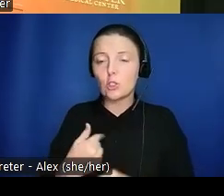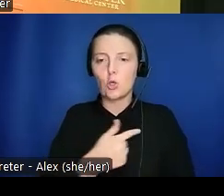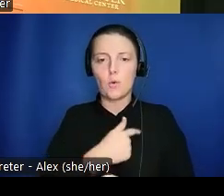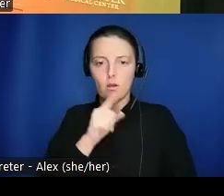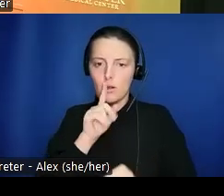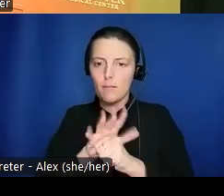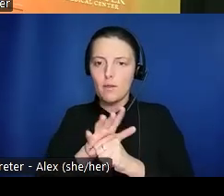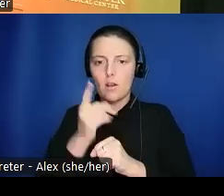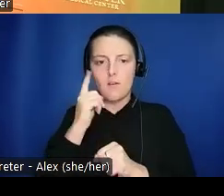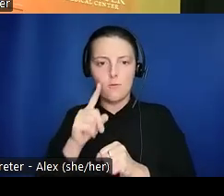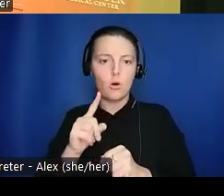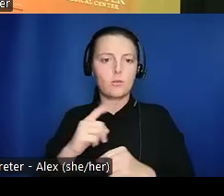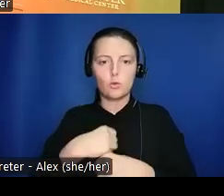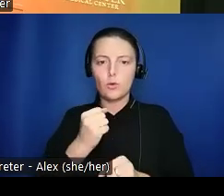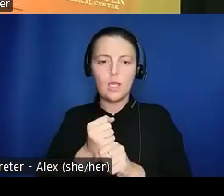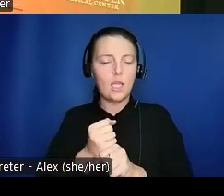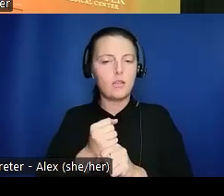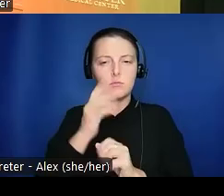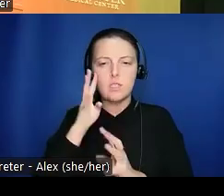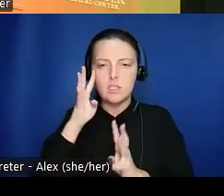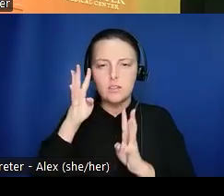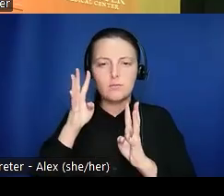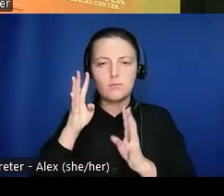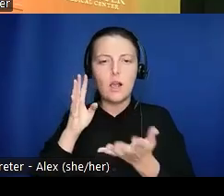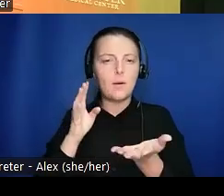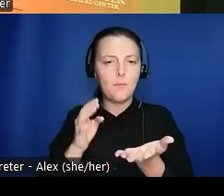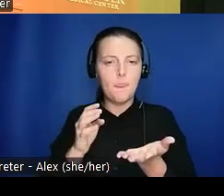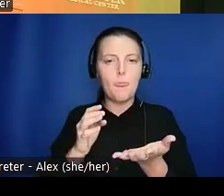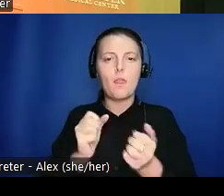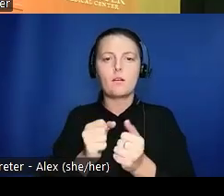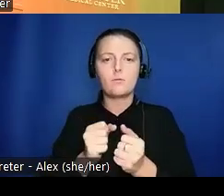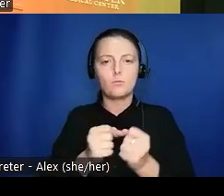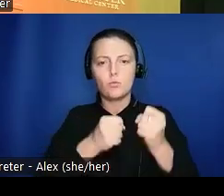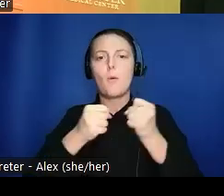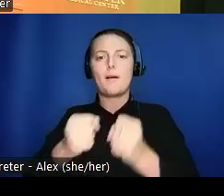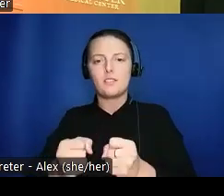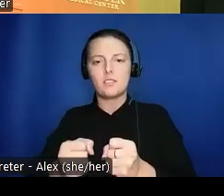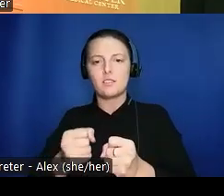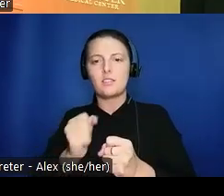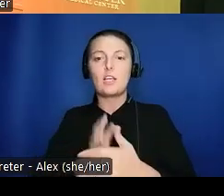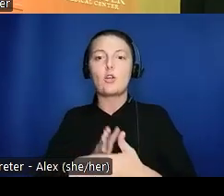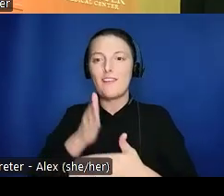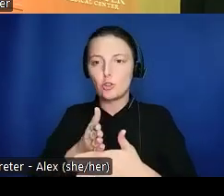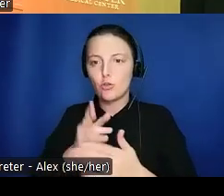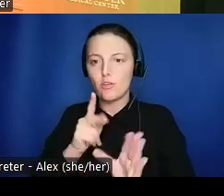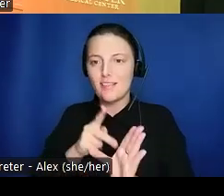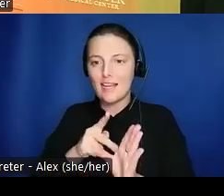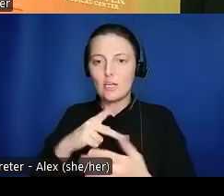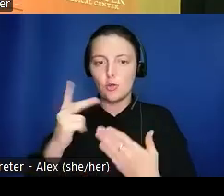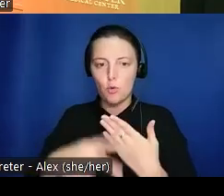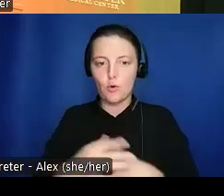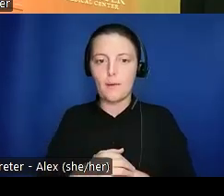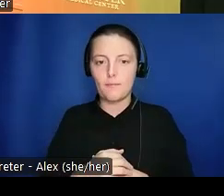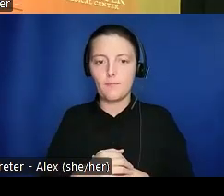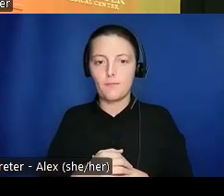interventional psychiatry program that will utilize the most cutting edge mood disorder